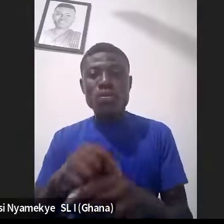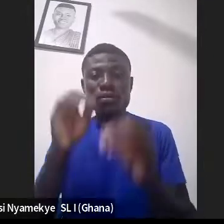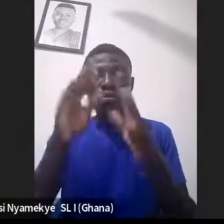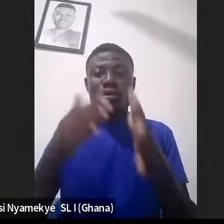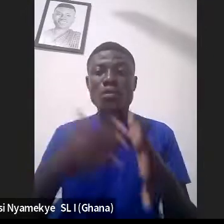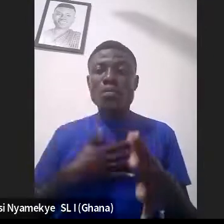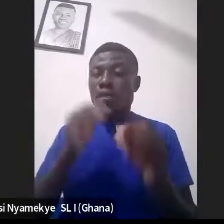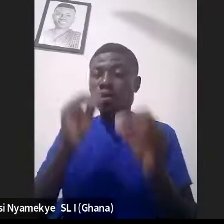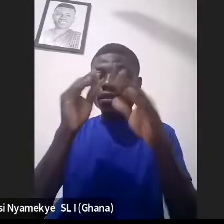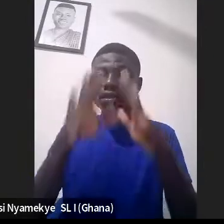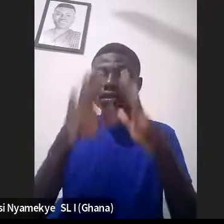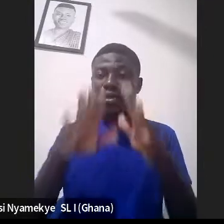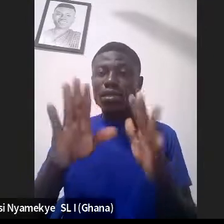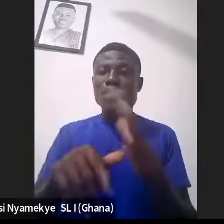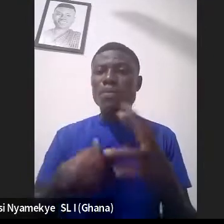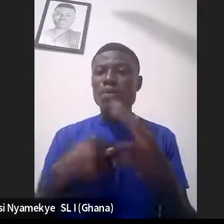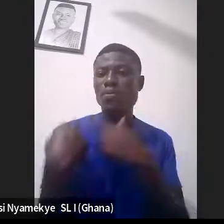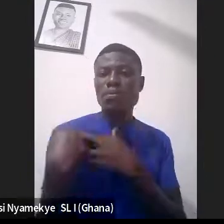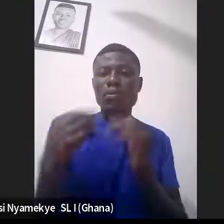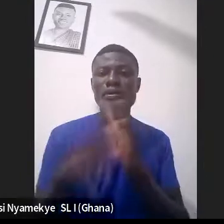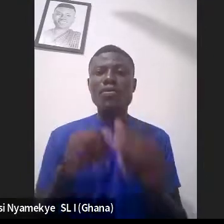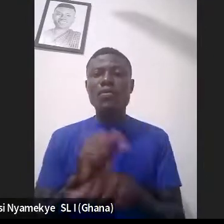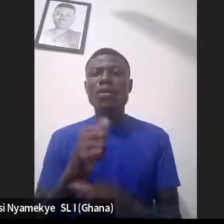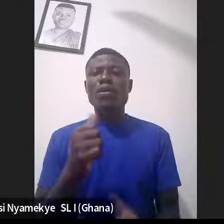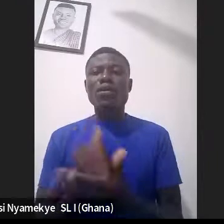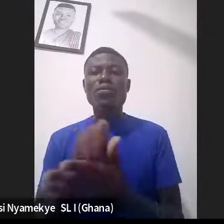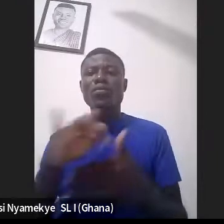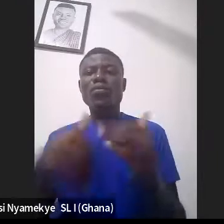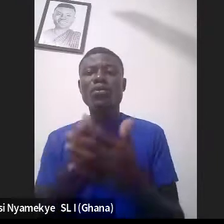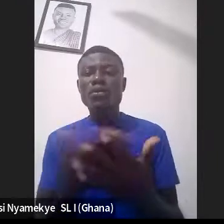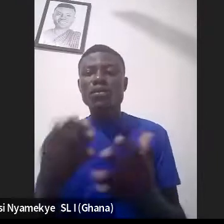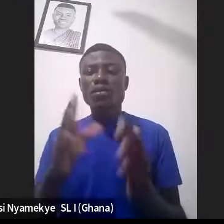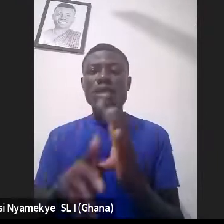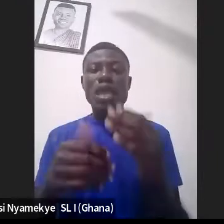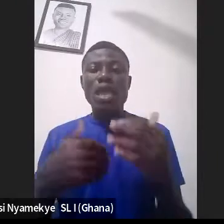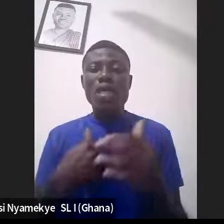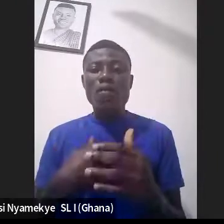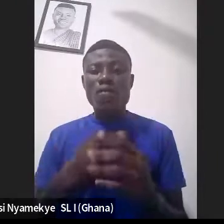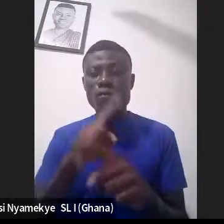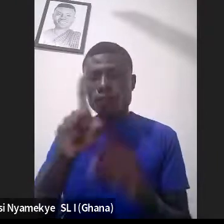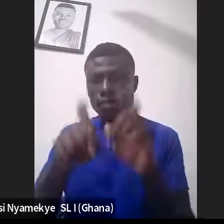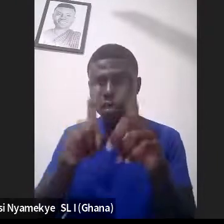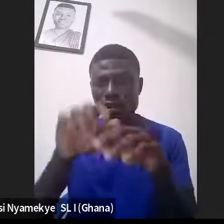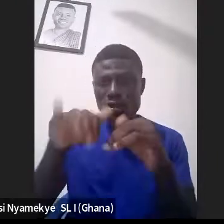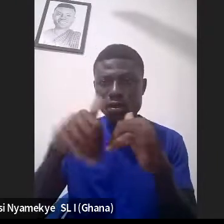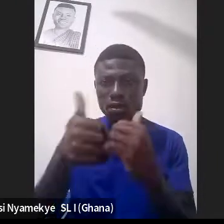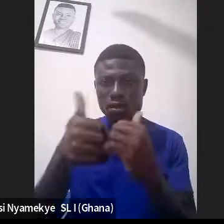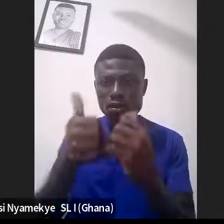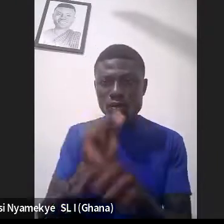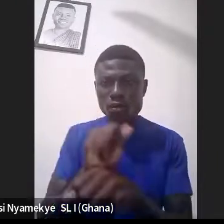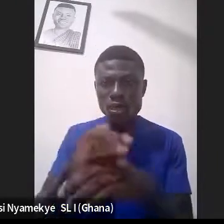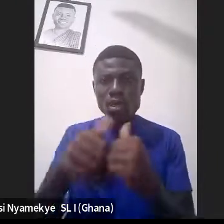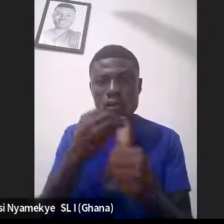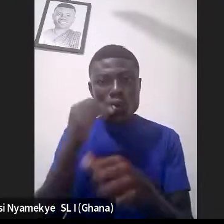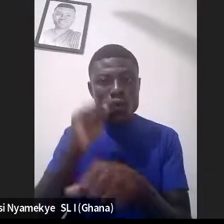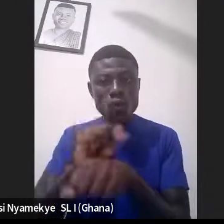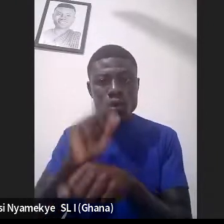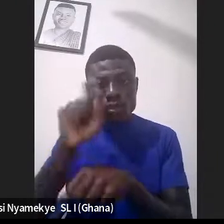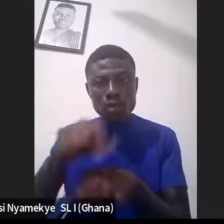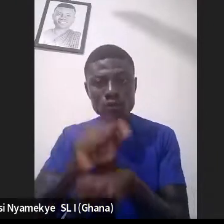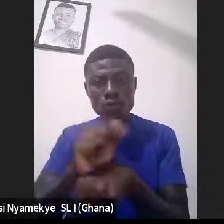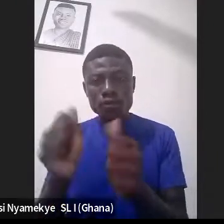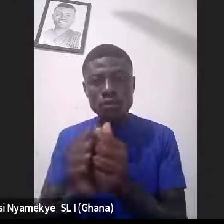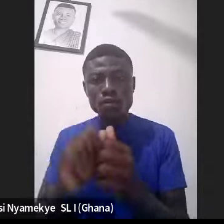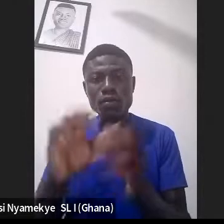parents that are, can probably attest to that as well. How homework is so difficult too, right? These kids have